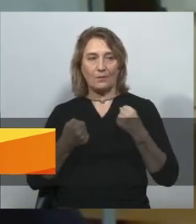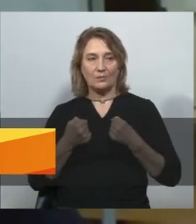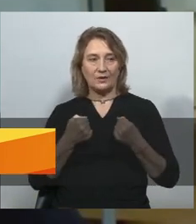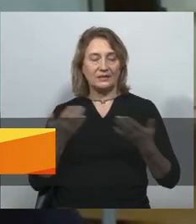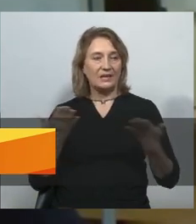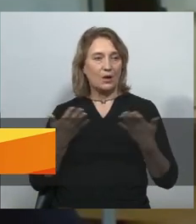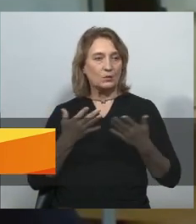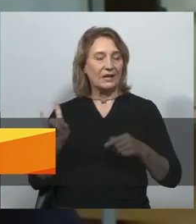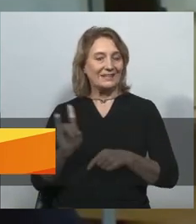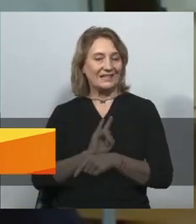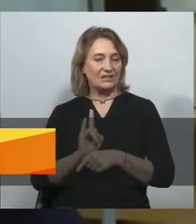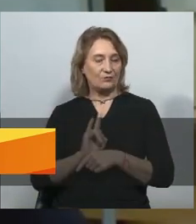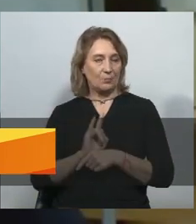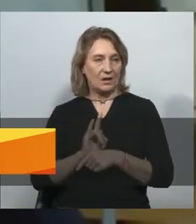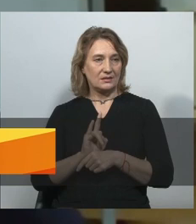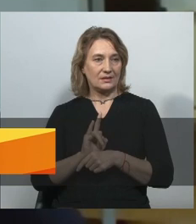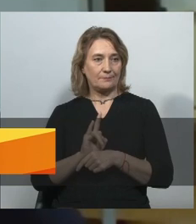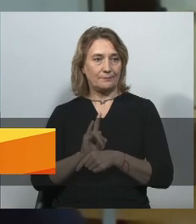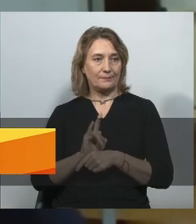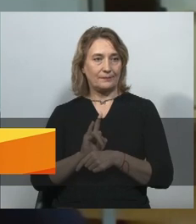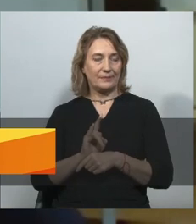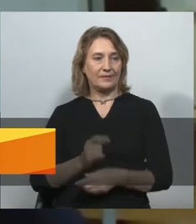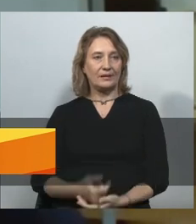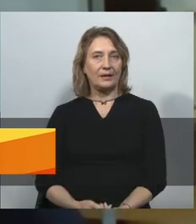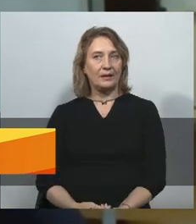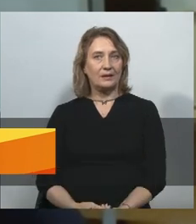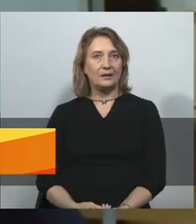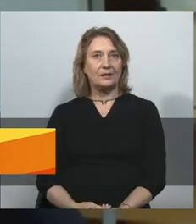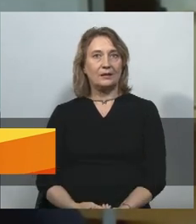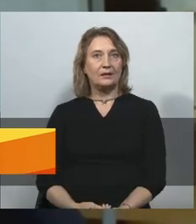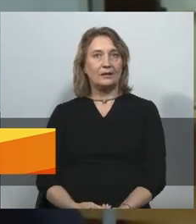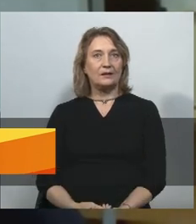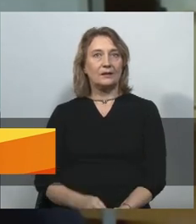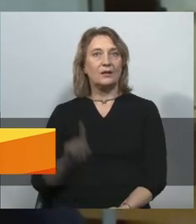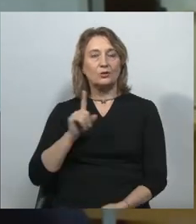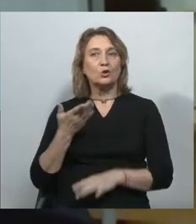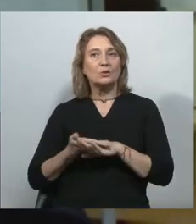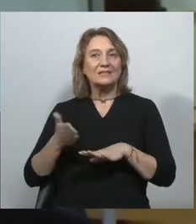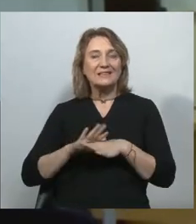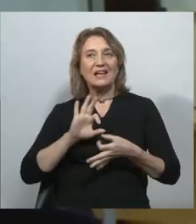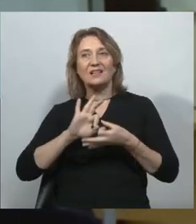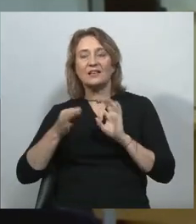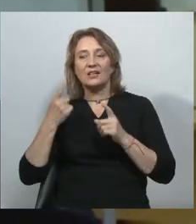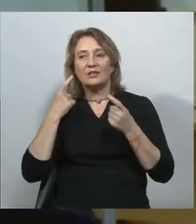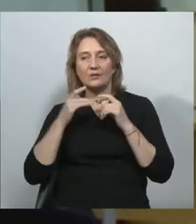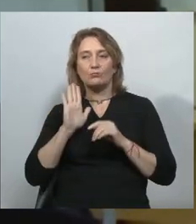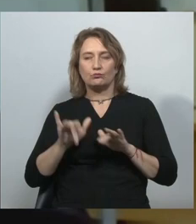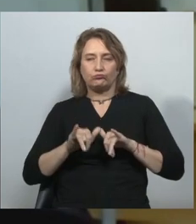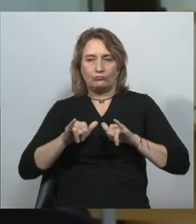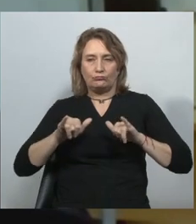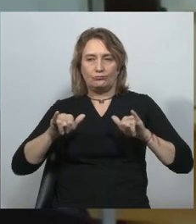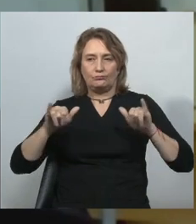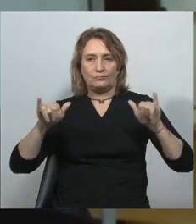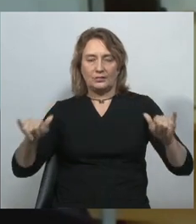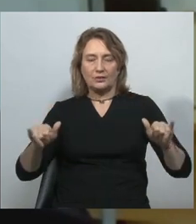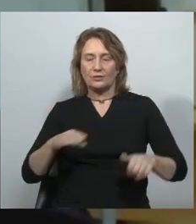process, the process of fighting or, you know, countering this this disinformation much more difficult. And the